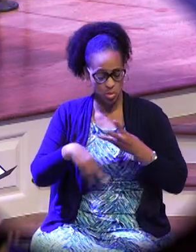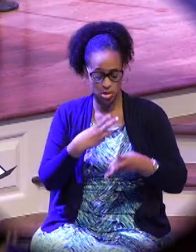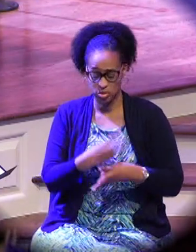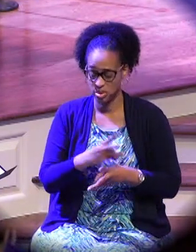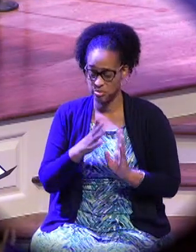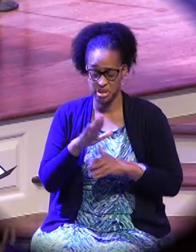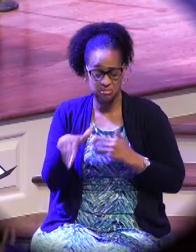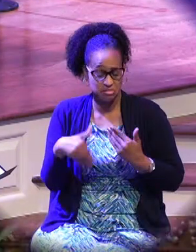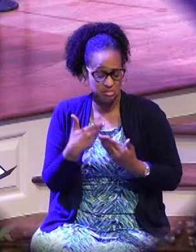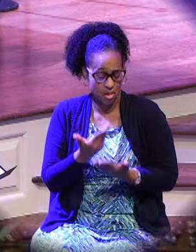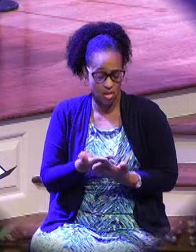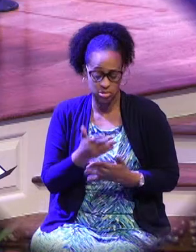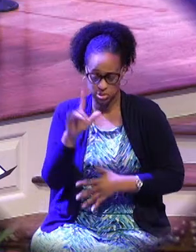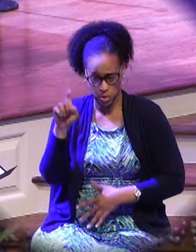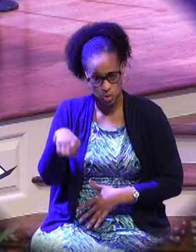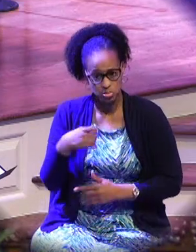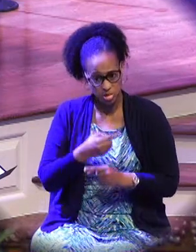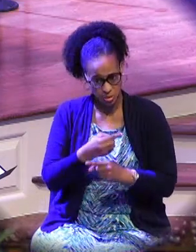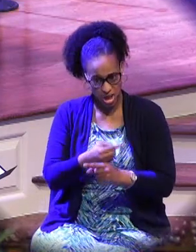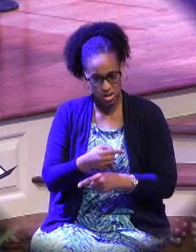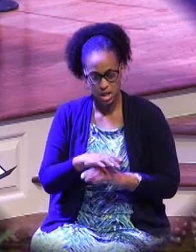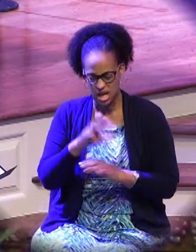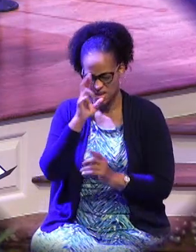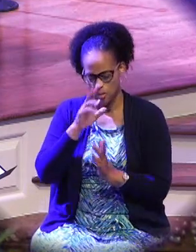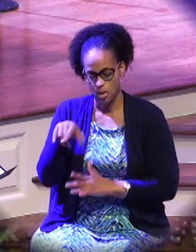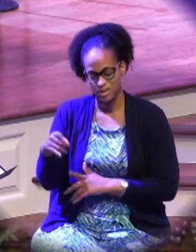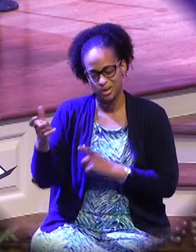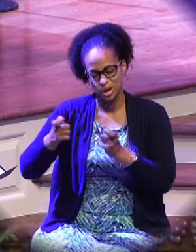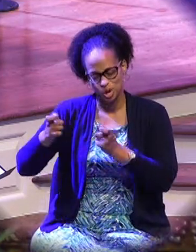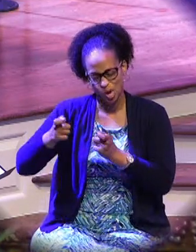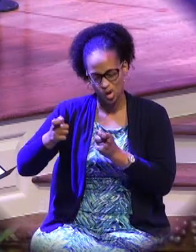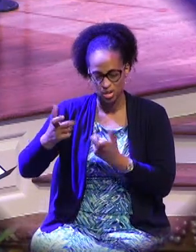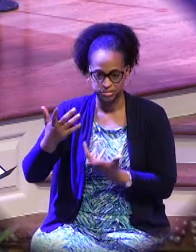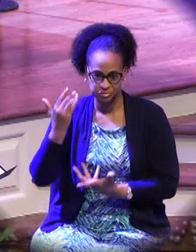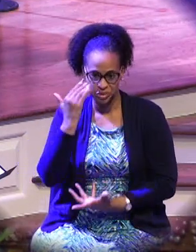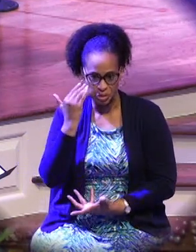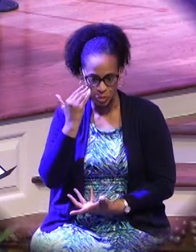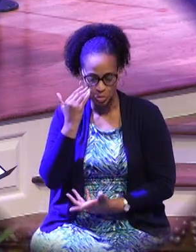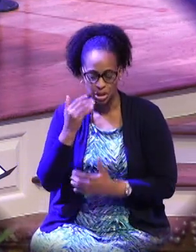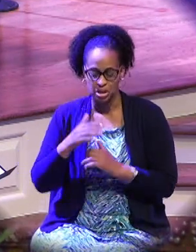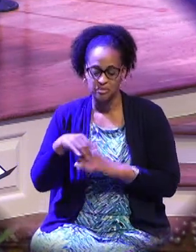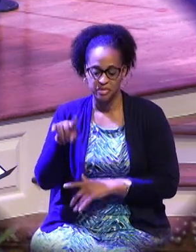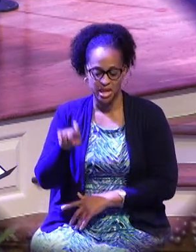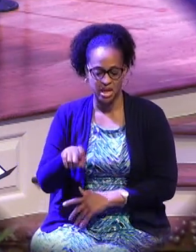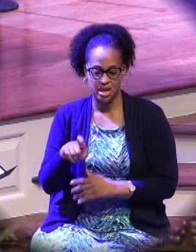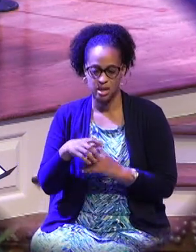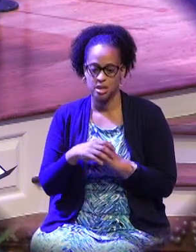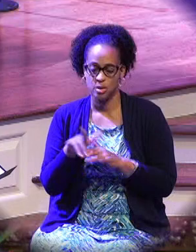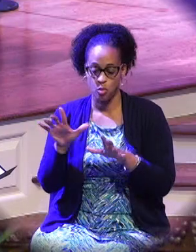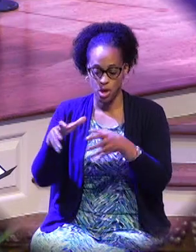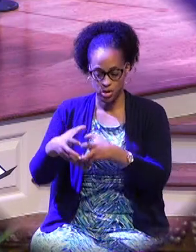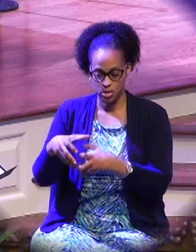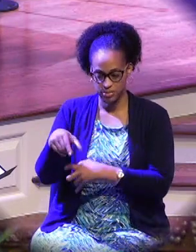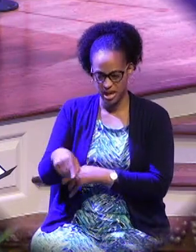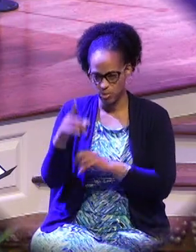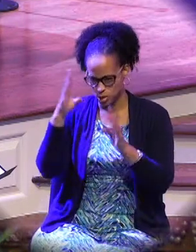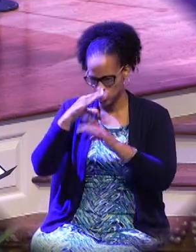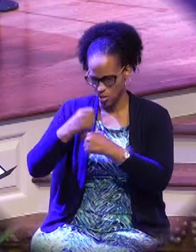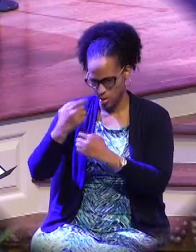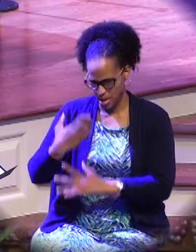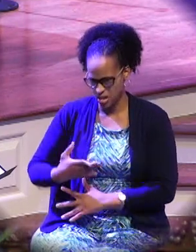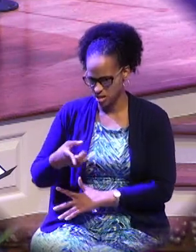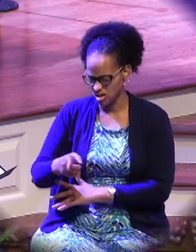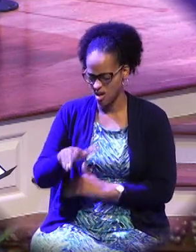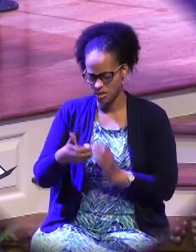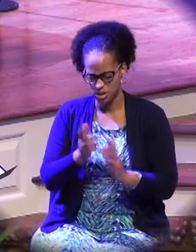all that it's supposed to be. And of course, the Romans, they were in charge, so they didn't necessarily have one group that they thought were the troublemakers, but they thought all these